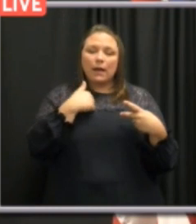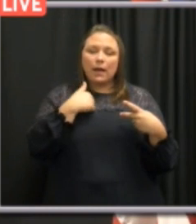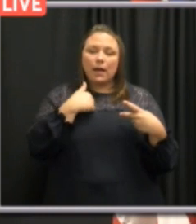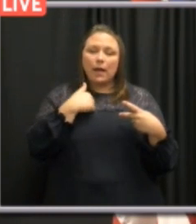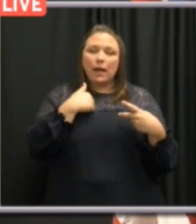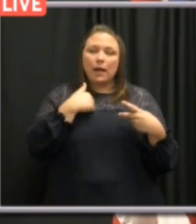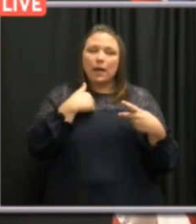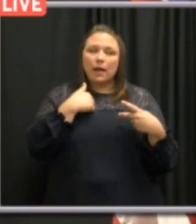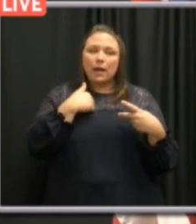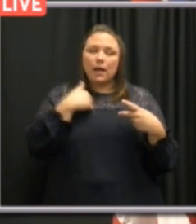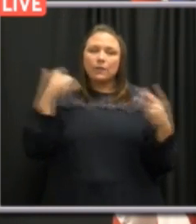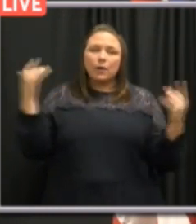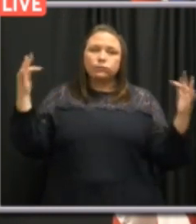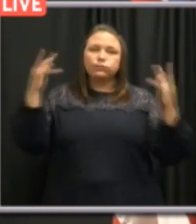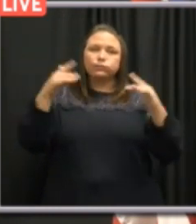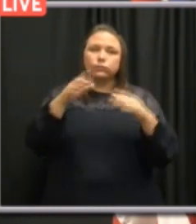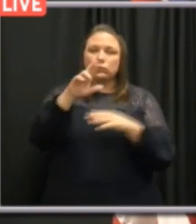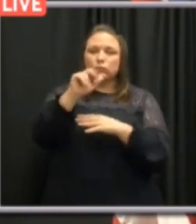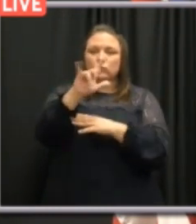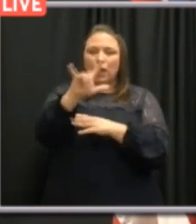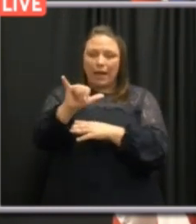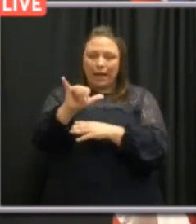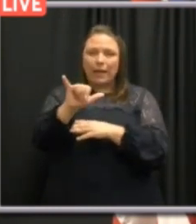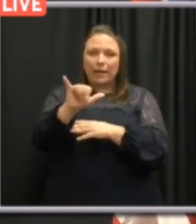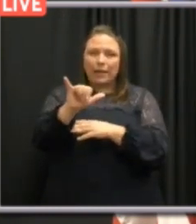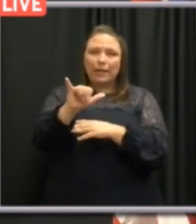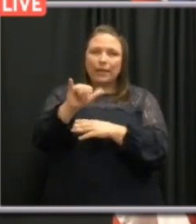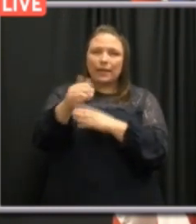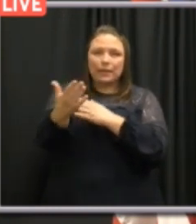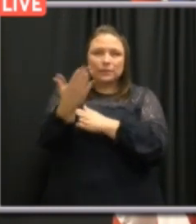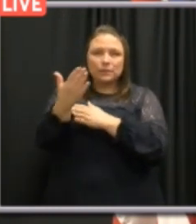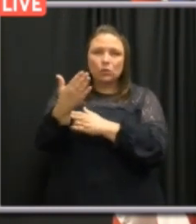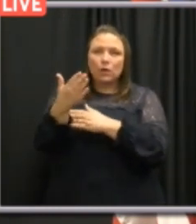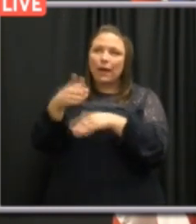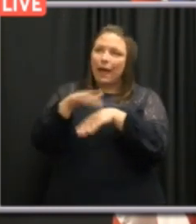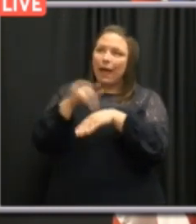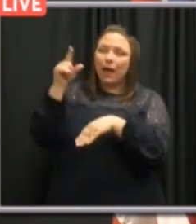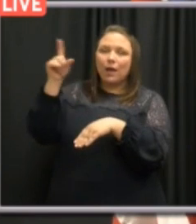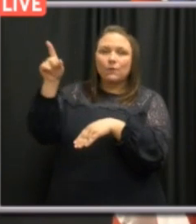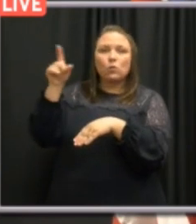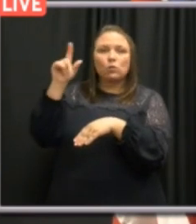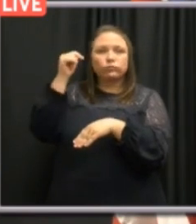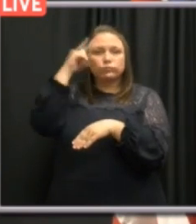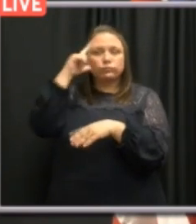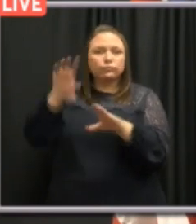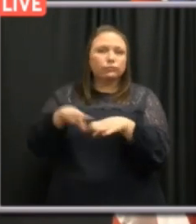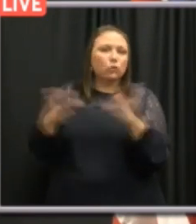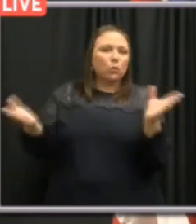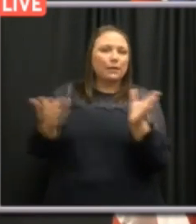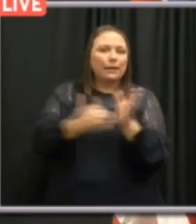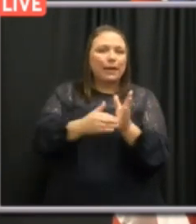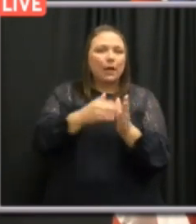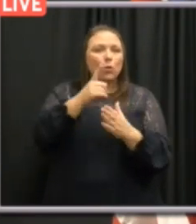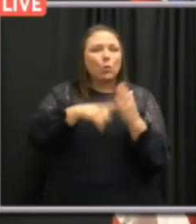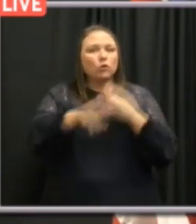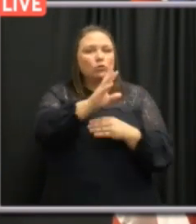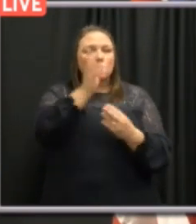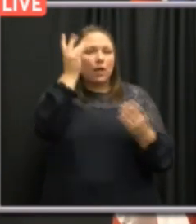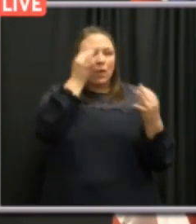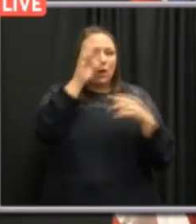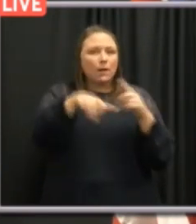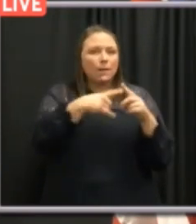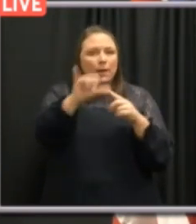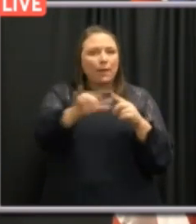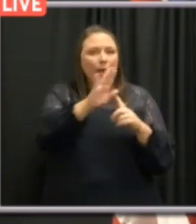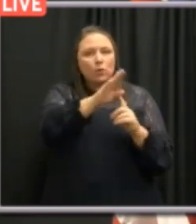rally later on this morning calling for the governor to open the economy. I was just wondering what your thoughts on that and what your message is to